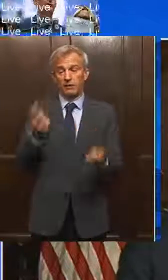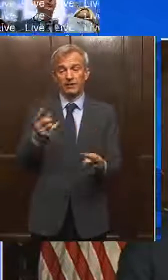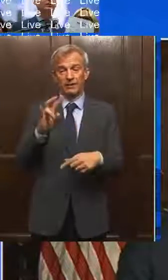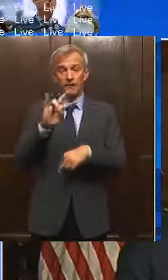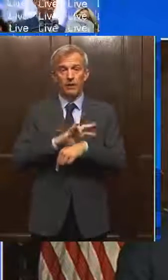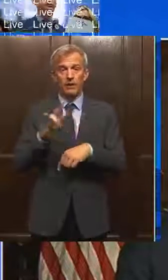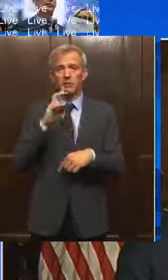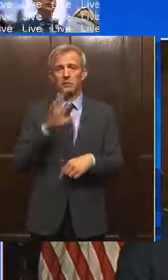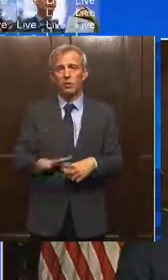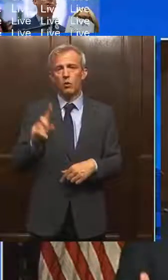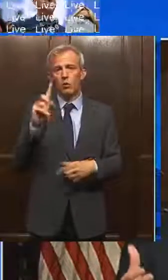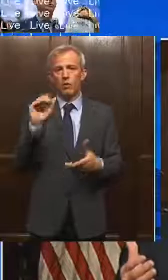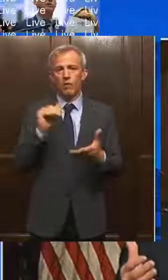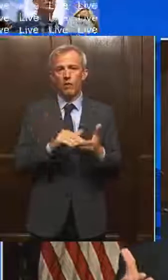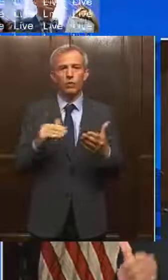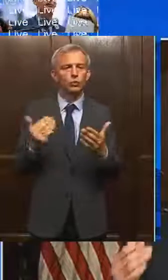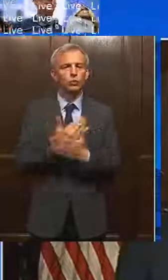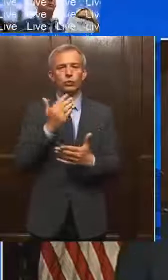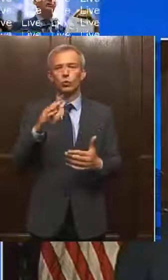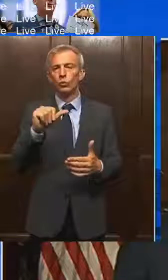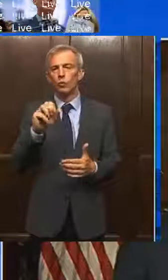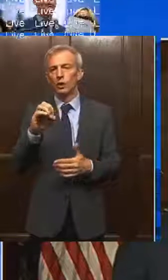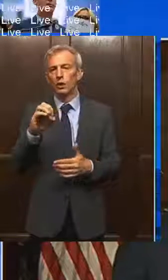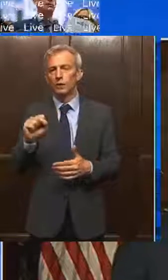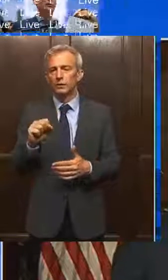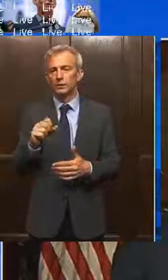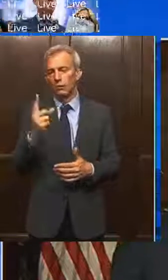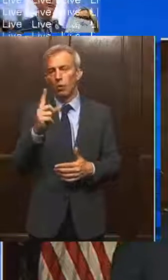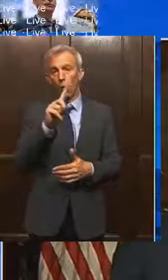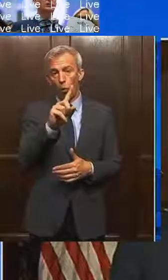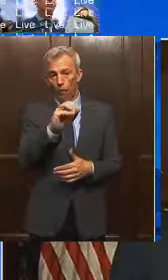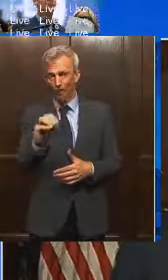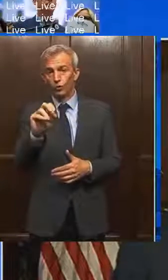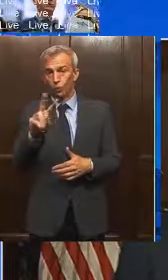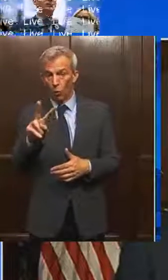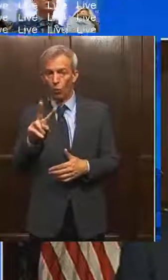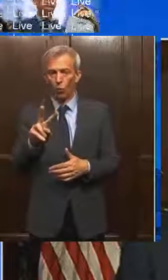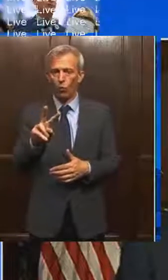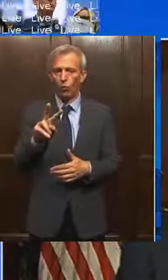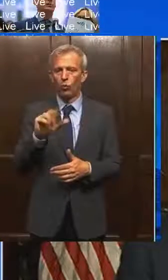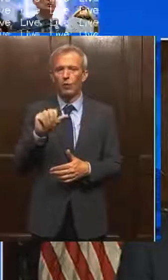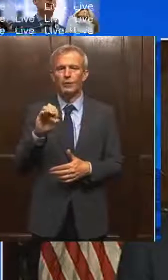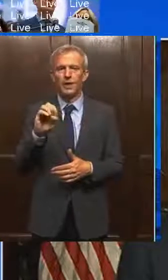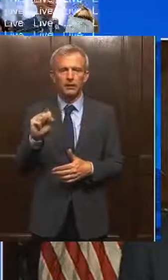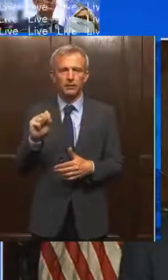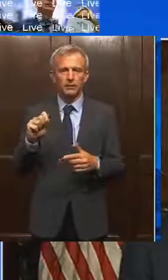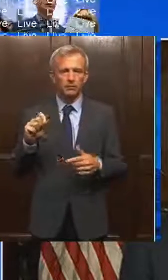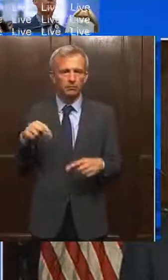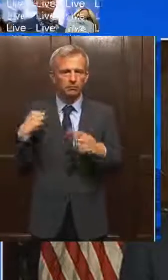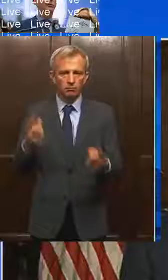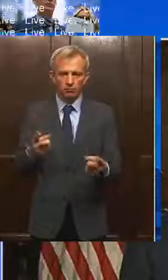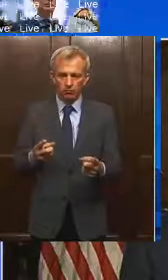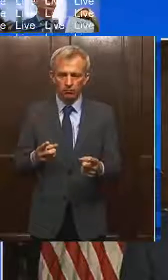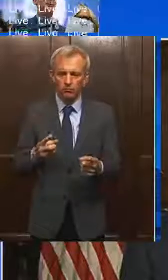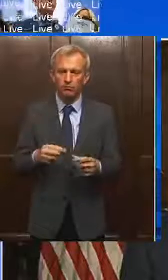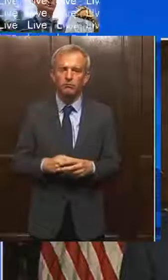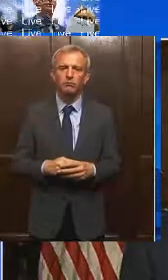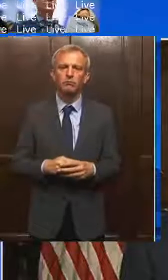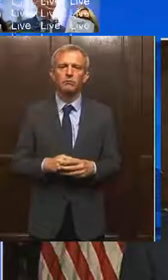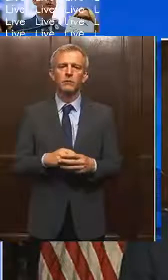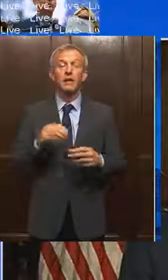about 1,000 new cases, 1,002 to be exact, over this past week. In the city, we had